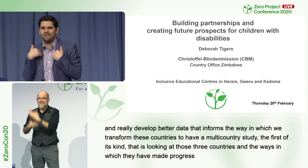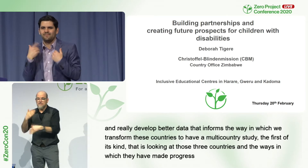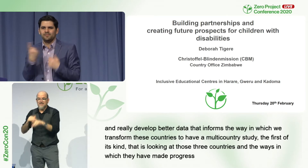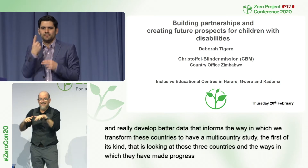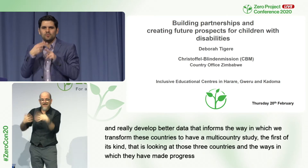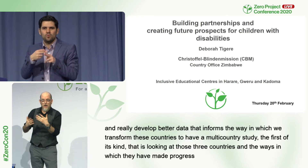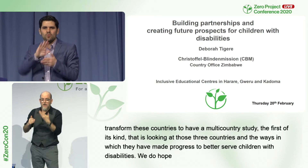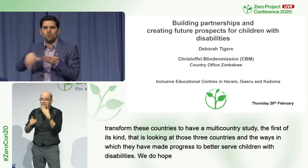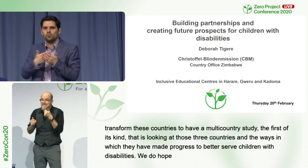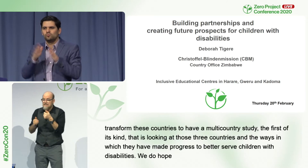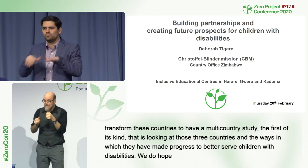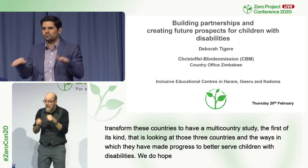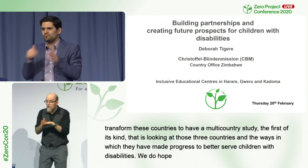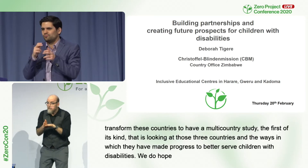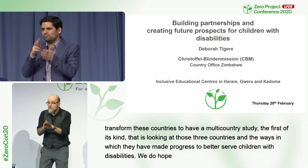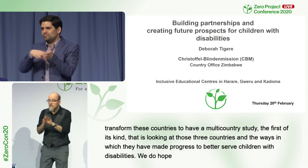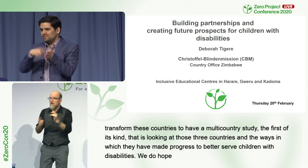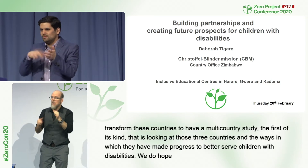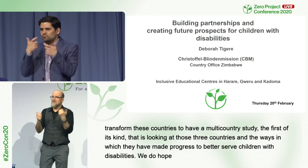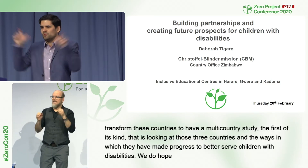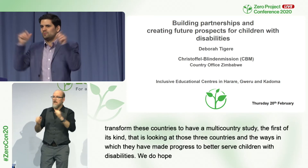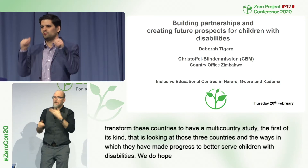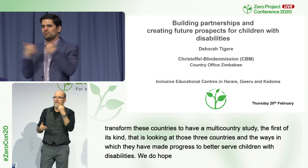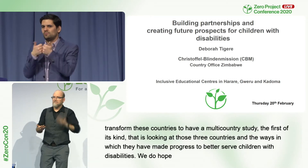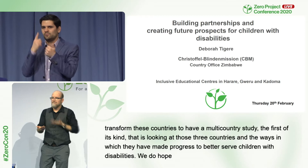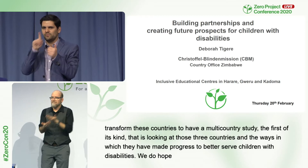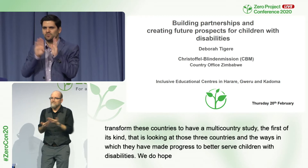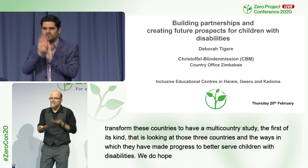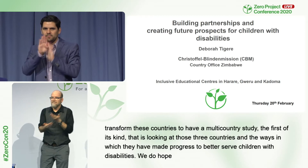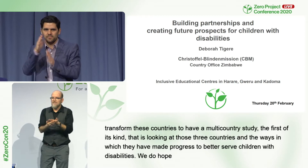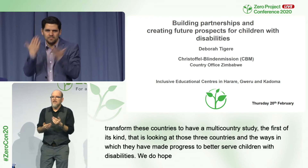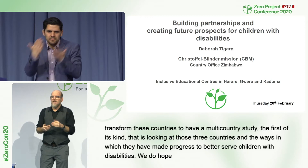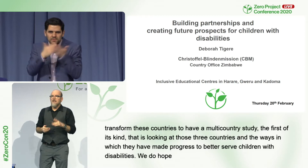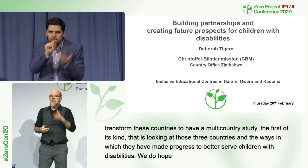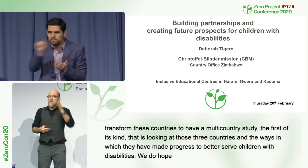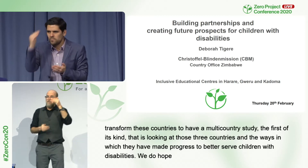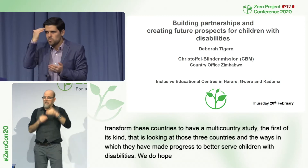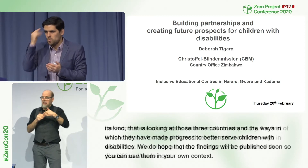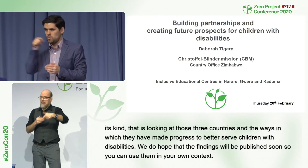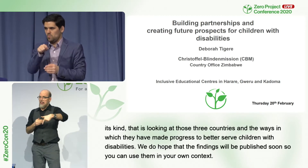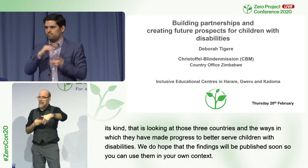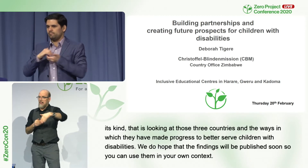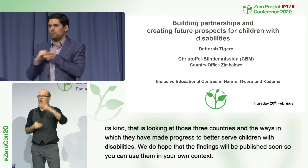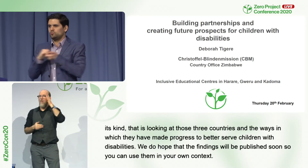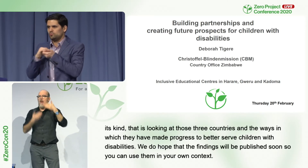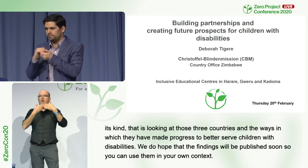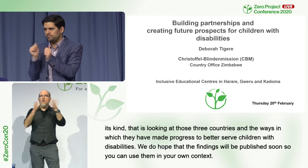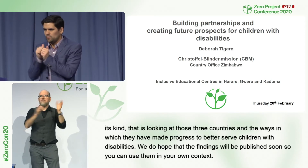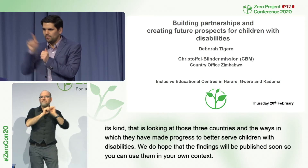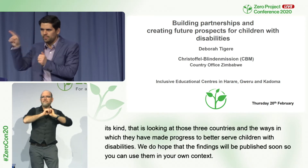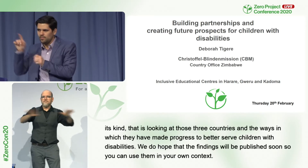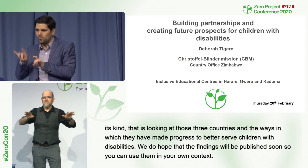will be published soon so that you can use them in your own contexts. The third way that USAID has invested in